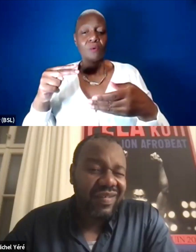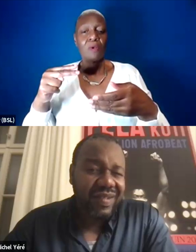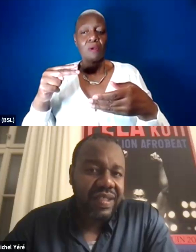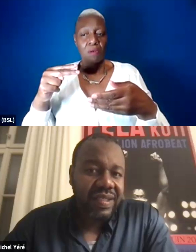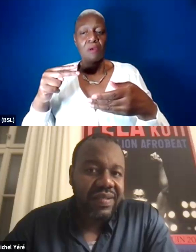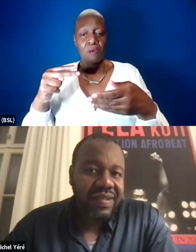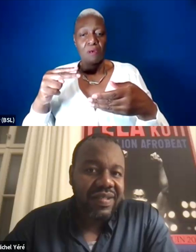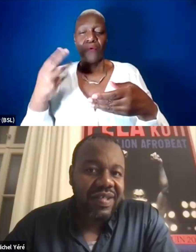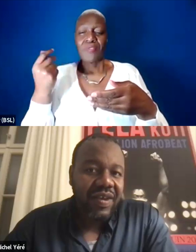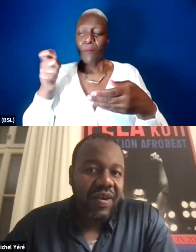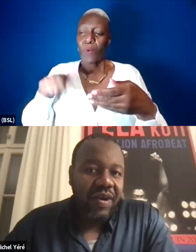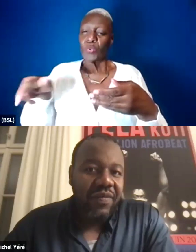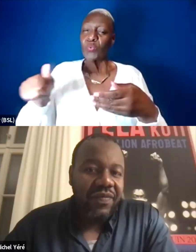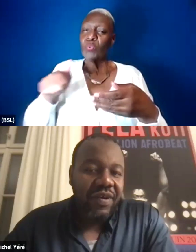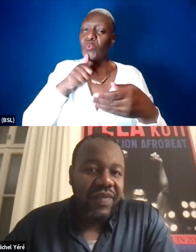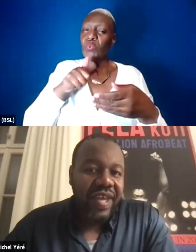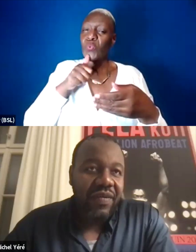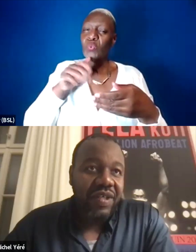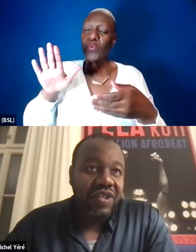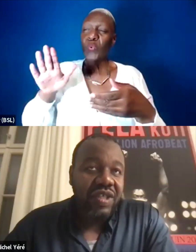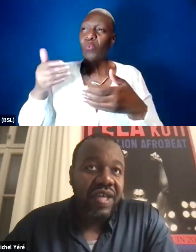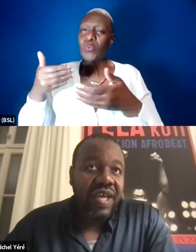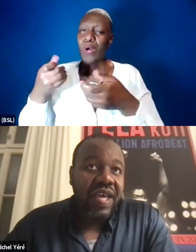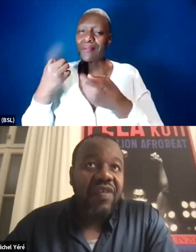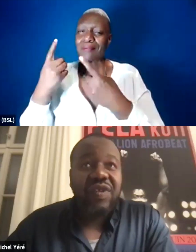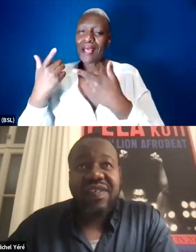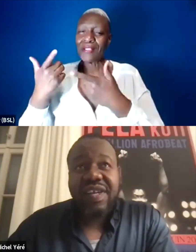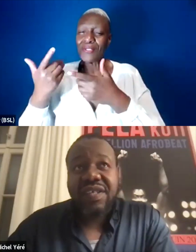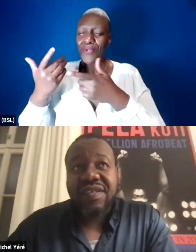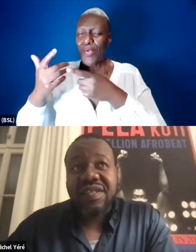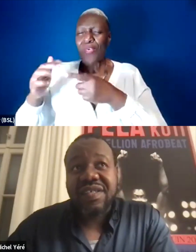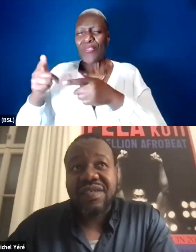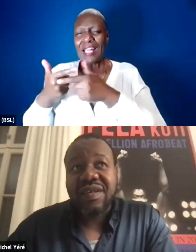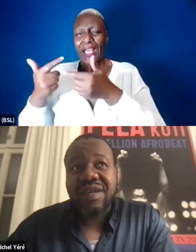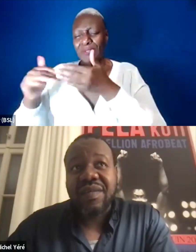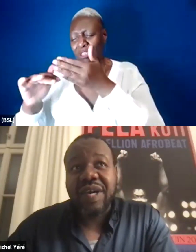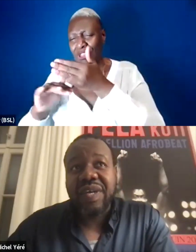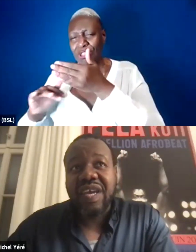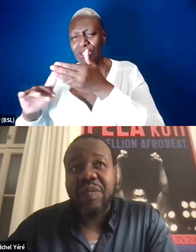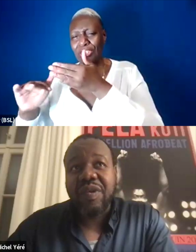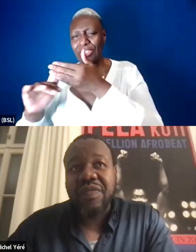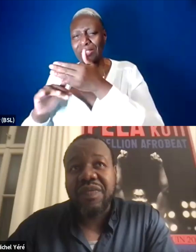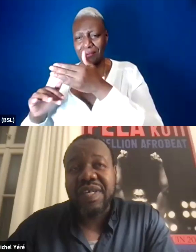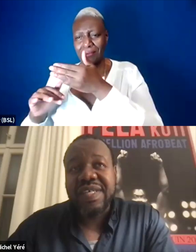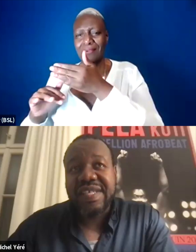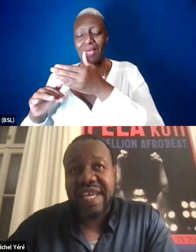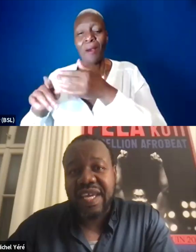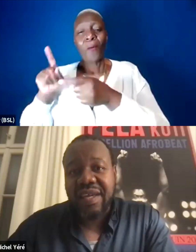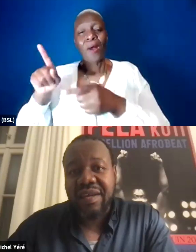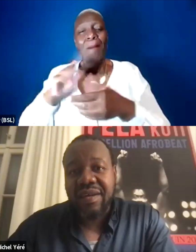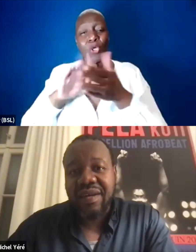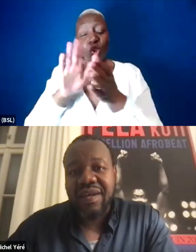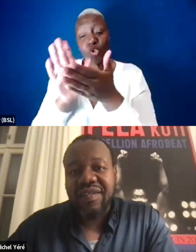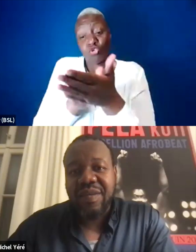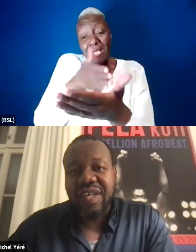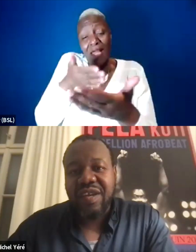with the subtleties of language. Because translation isn't just about being capable of